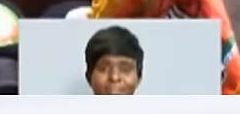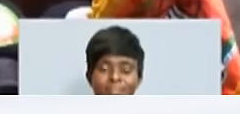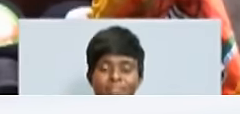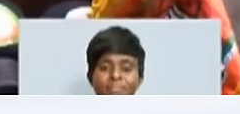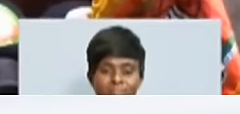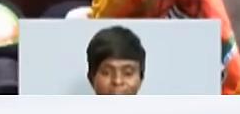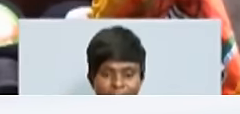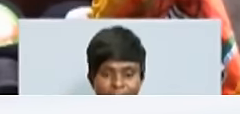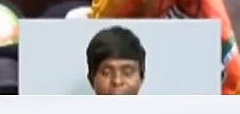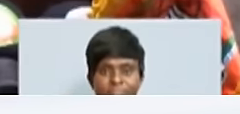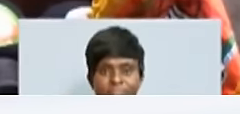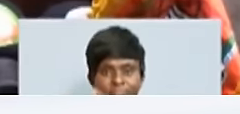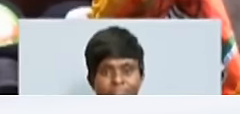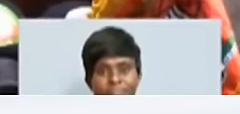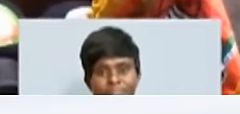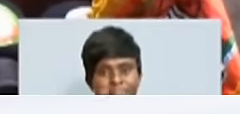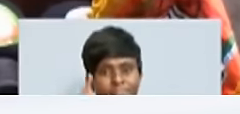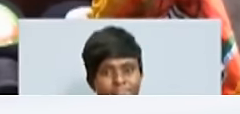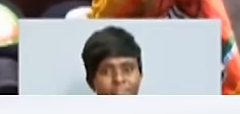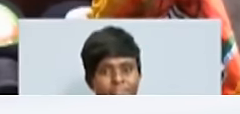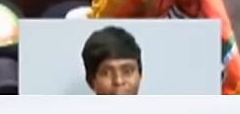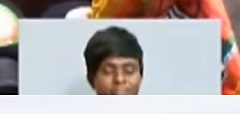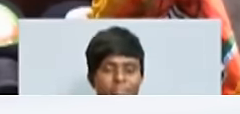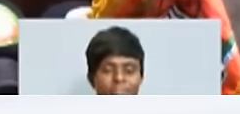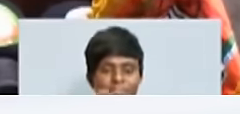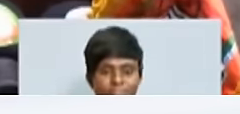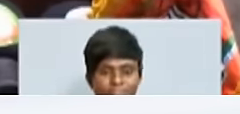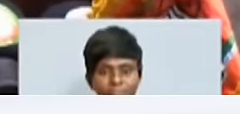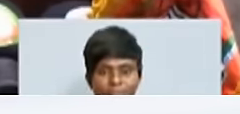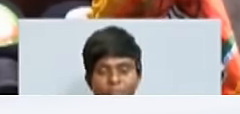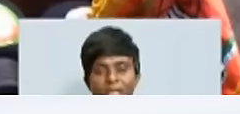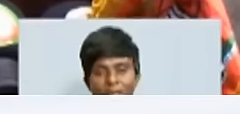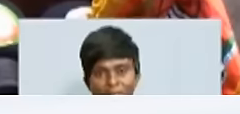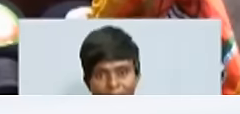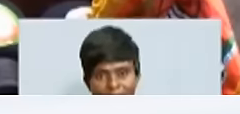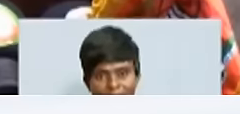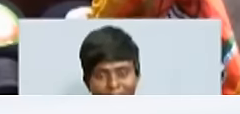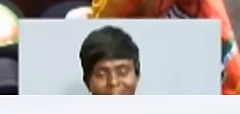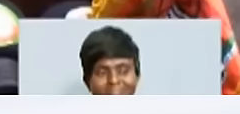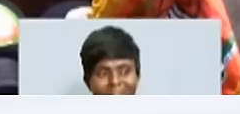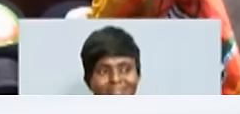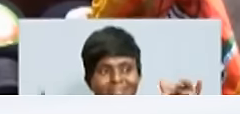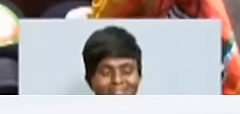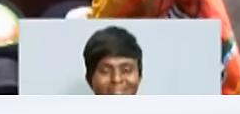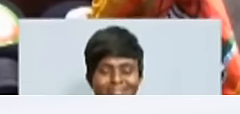Our youth are also being empowered with motorbikes.